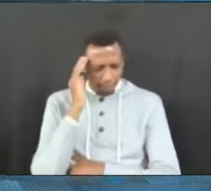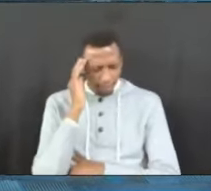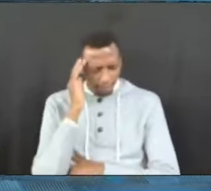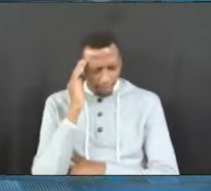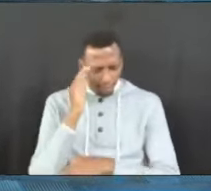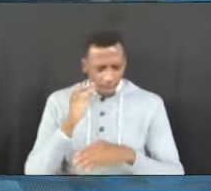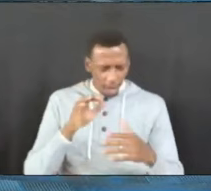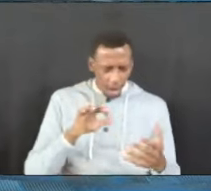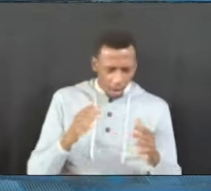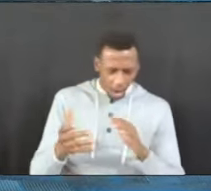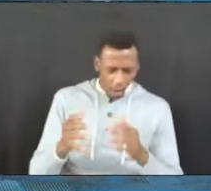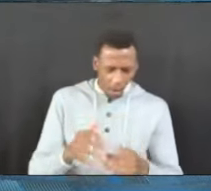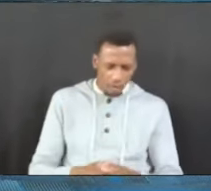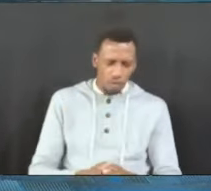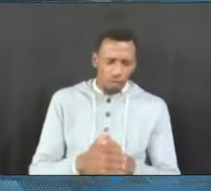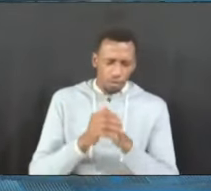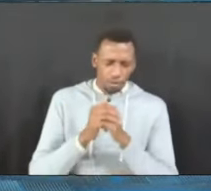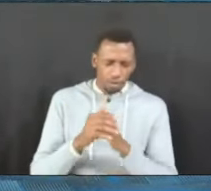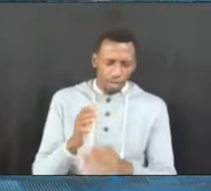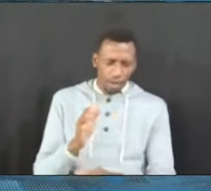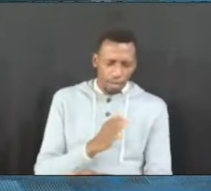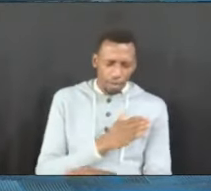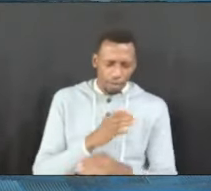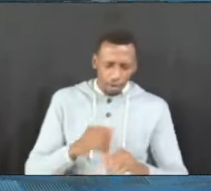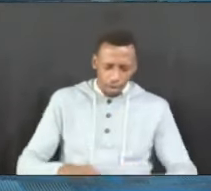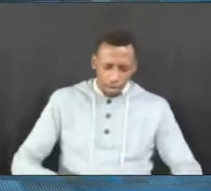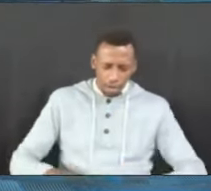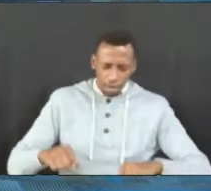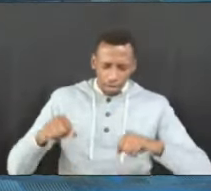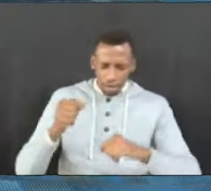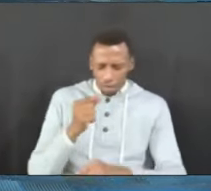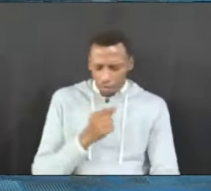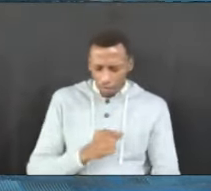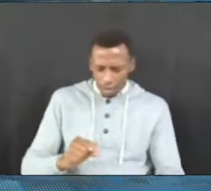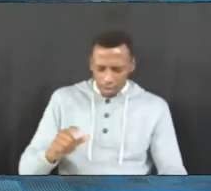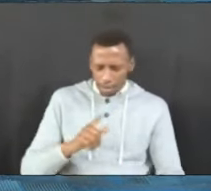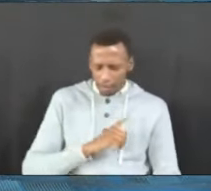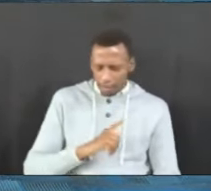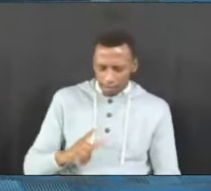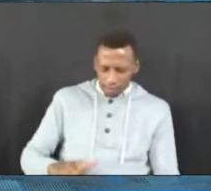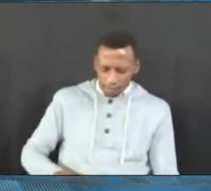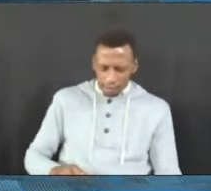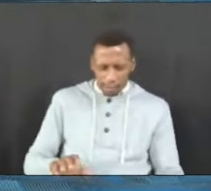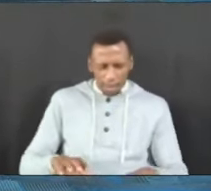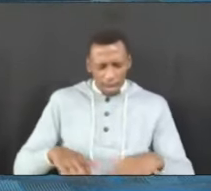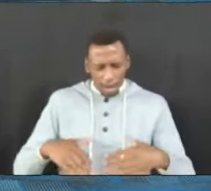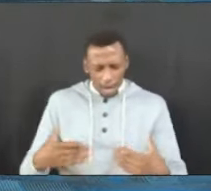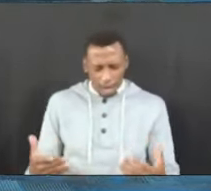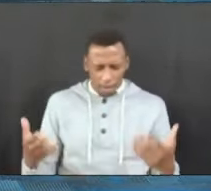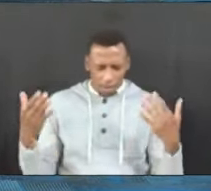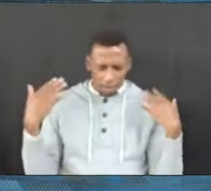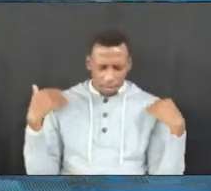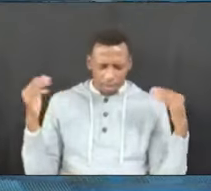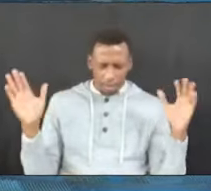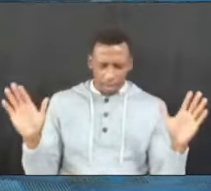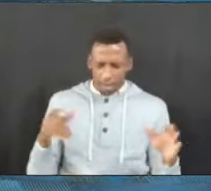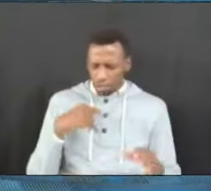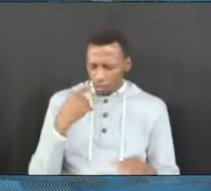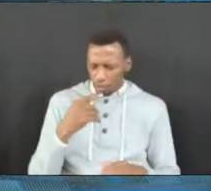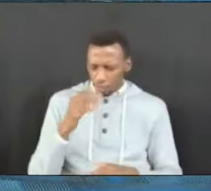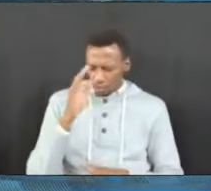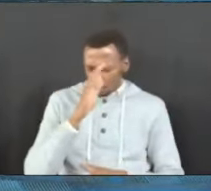worship before the throne of grace. Lord, how the angels who have never sinned,